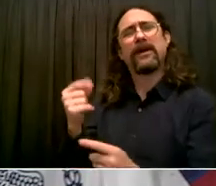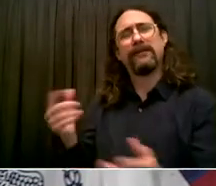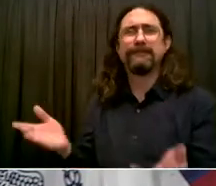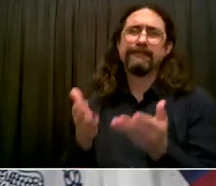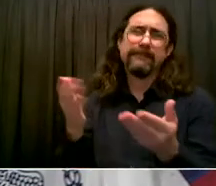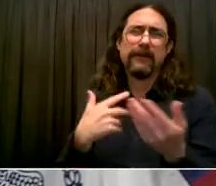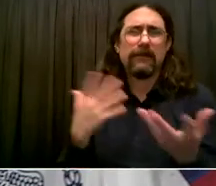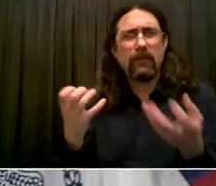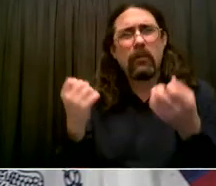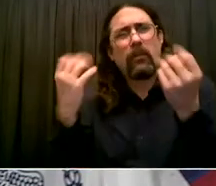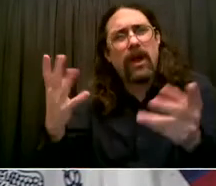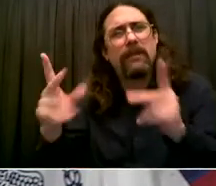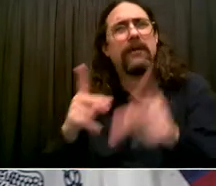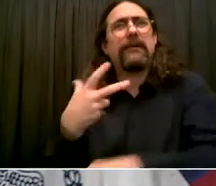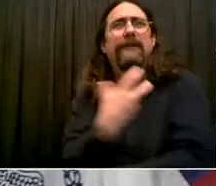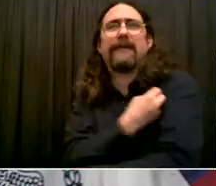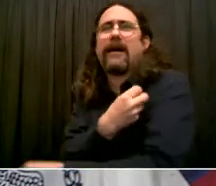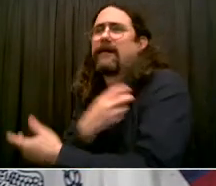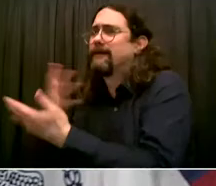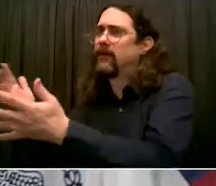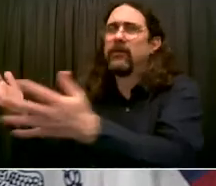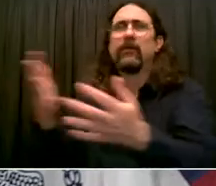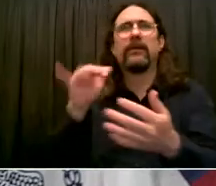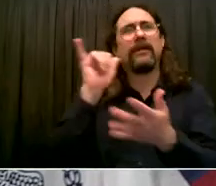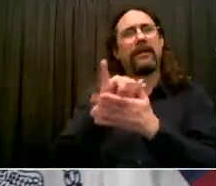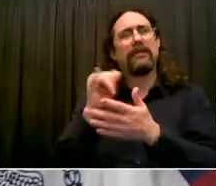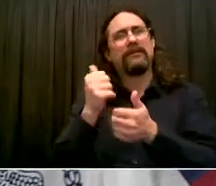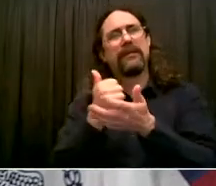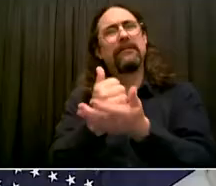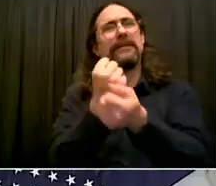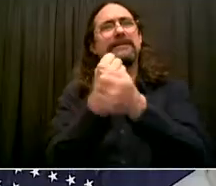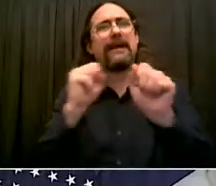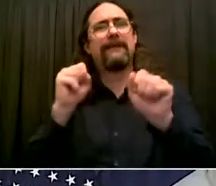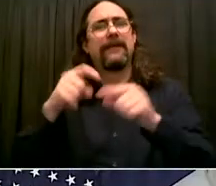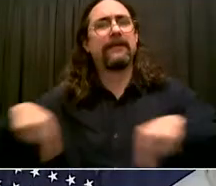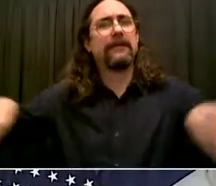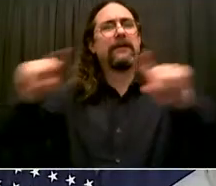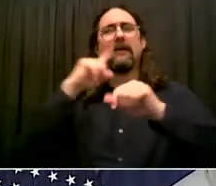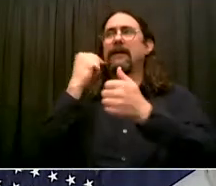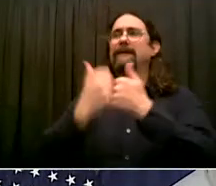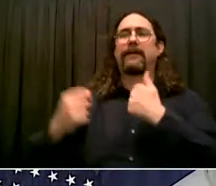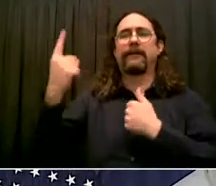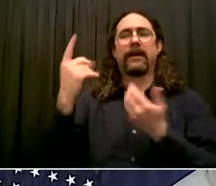in all parts of our society as we fight our way out of this. Go ahead, Dr. Varma.